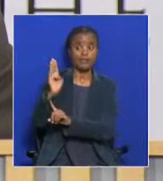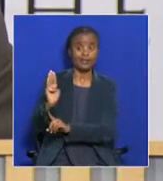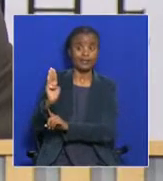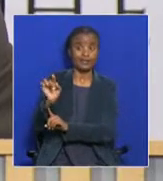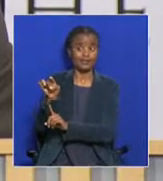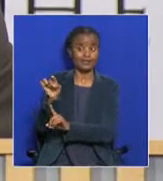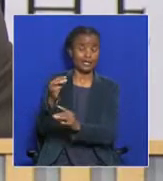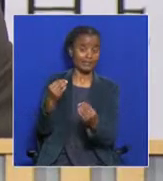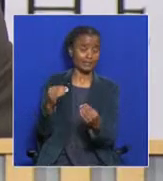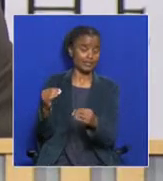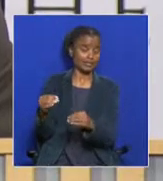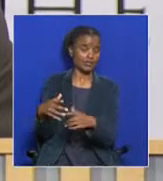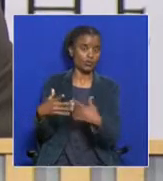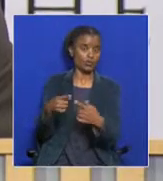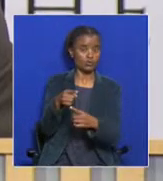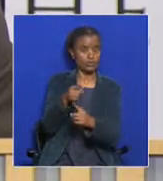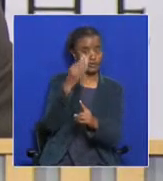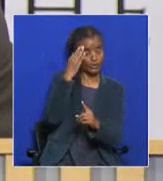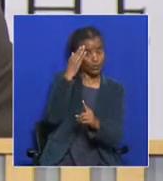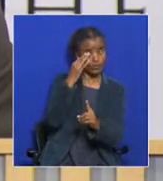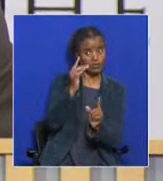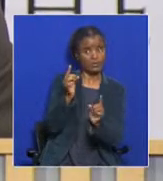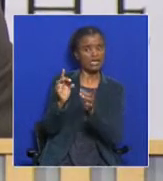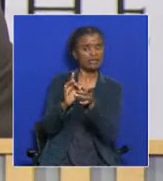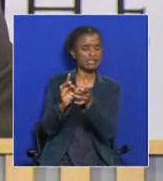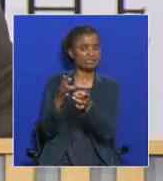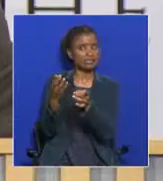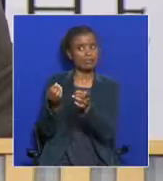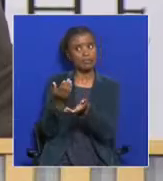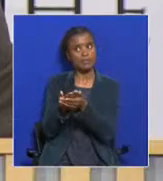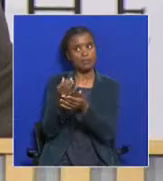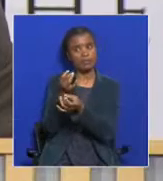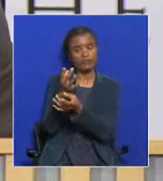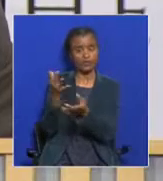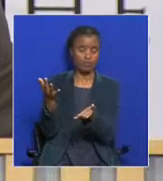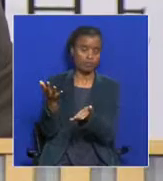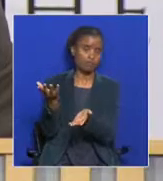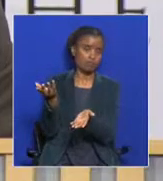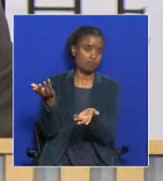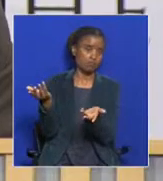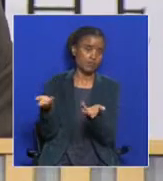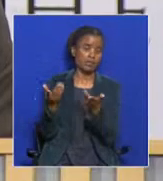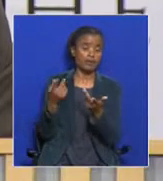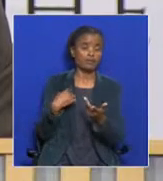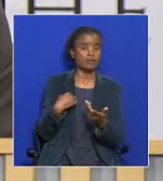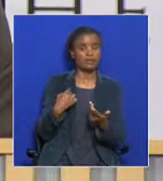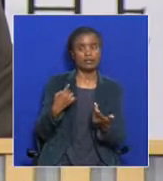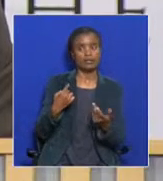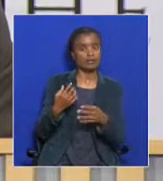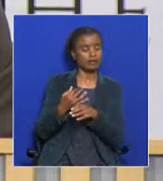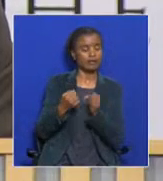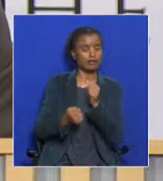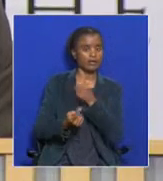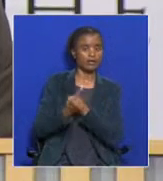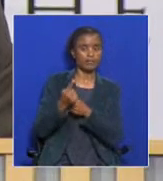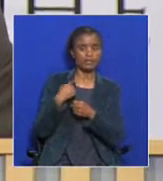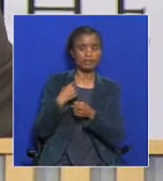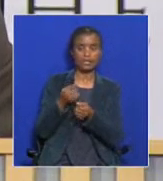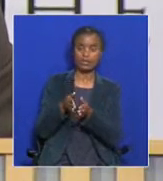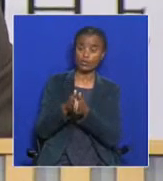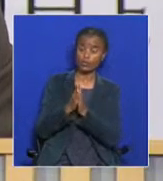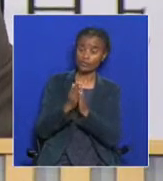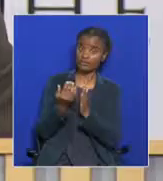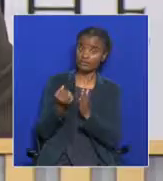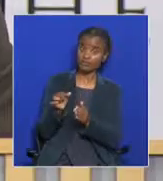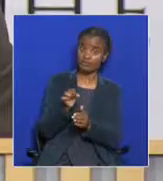the situation. And I've never been turned down if ever requesting to work or to book on duty. So okay.